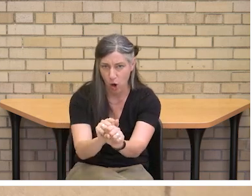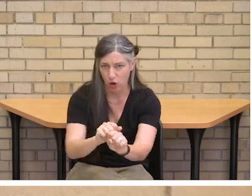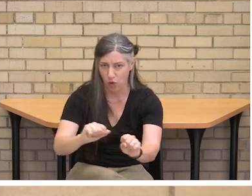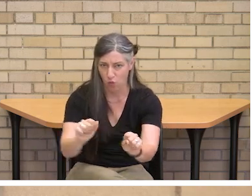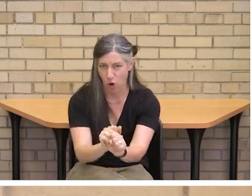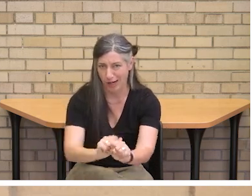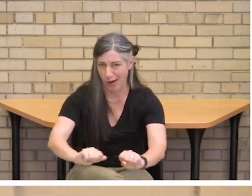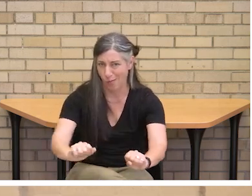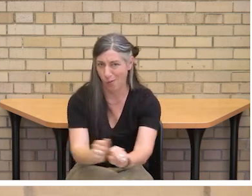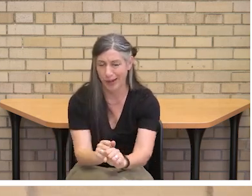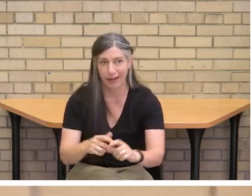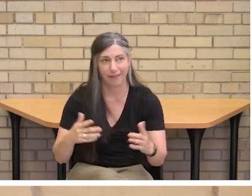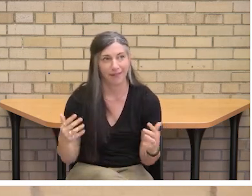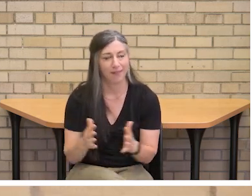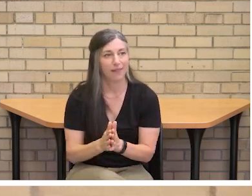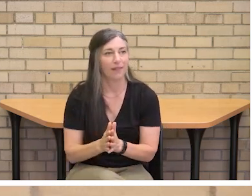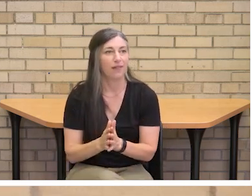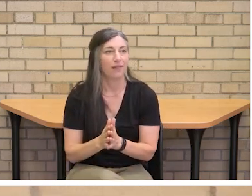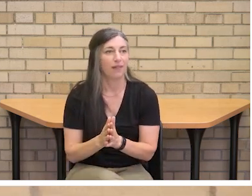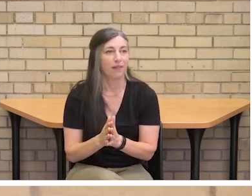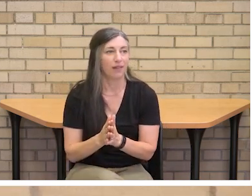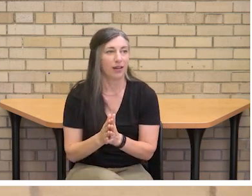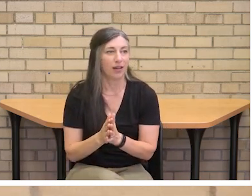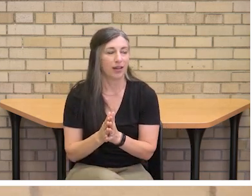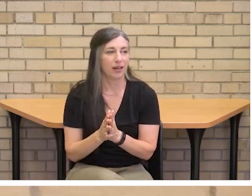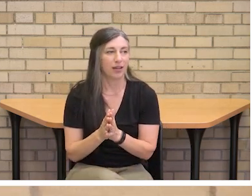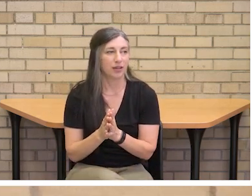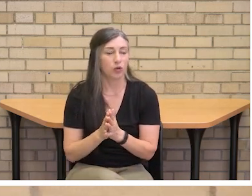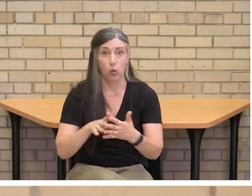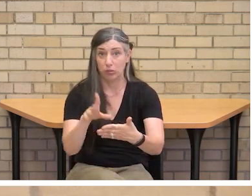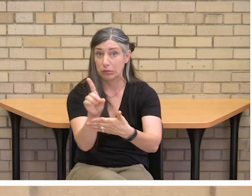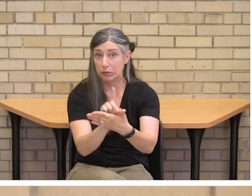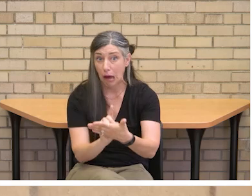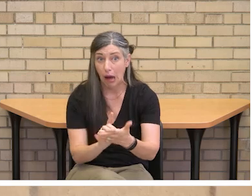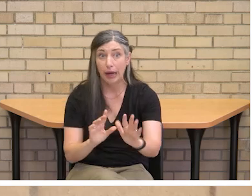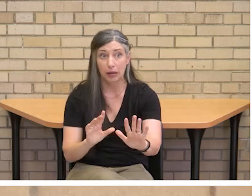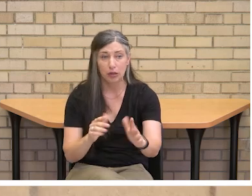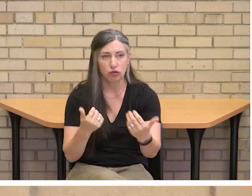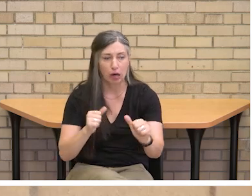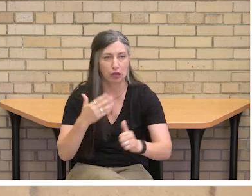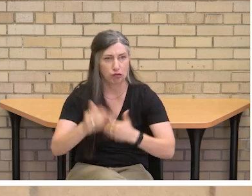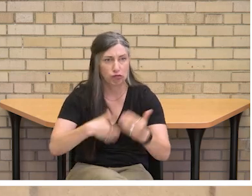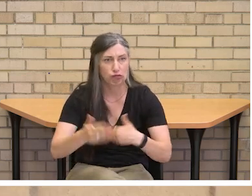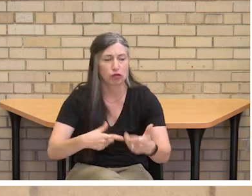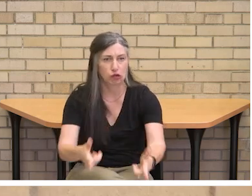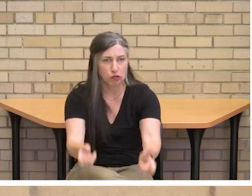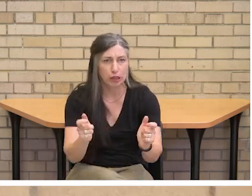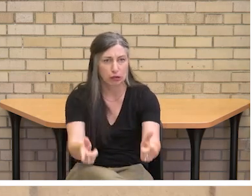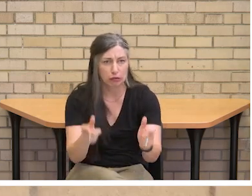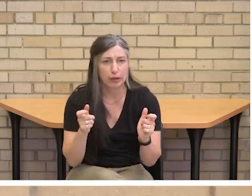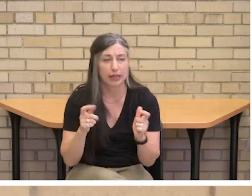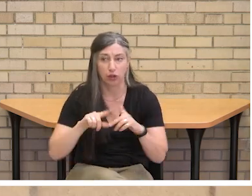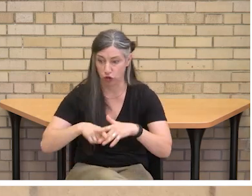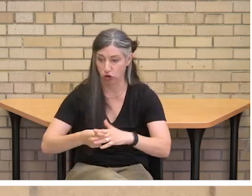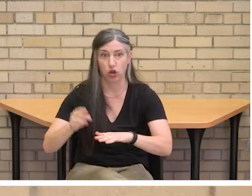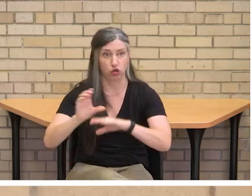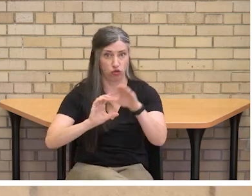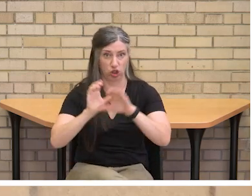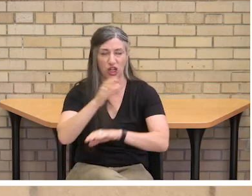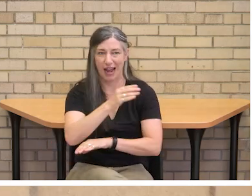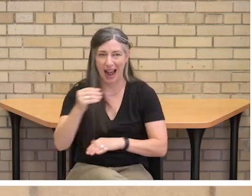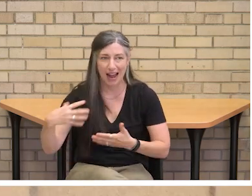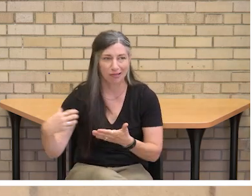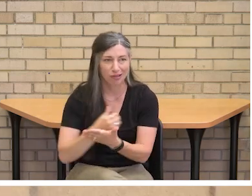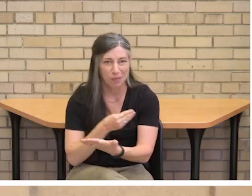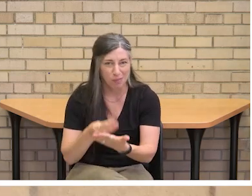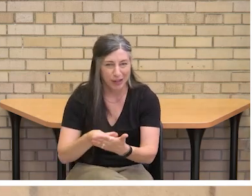the ground, accelerating the design effort, getting into construction, and securing